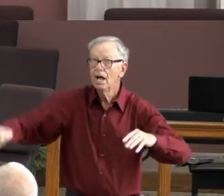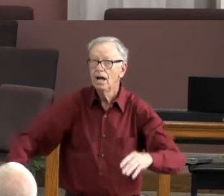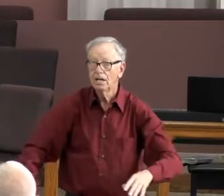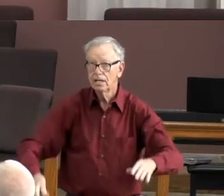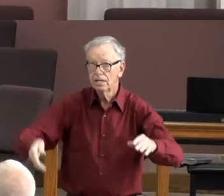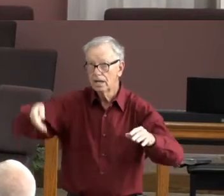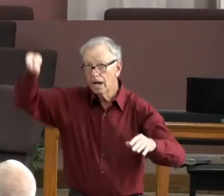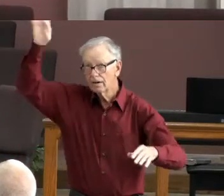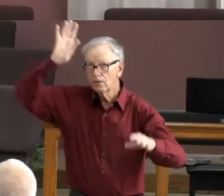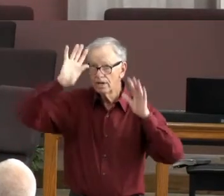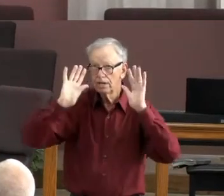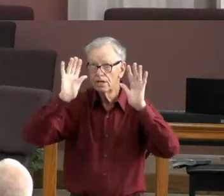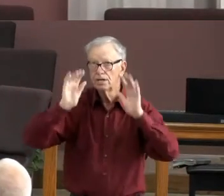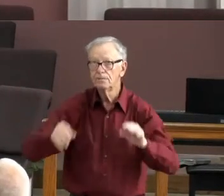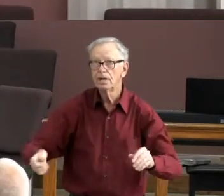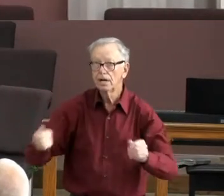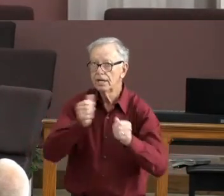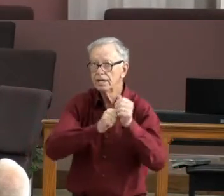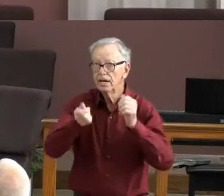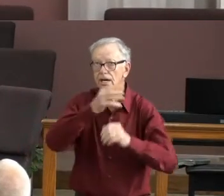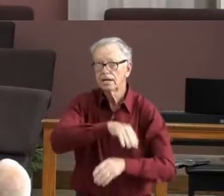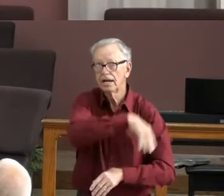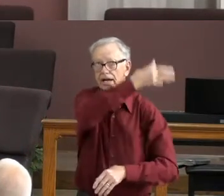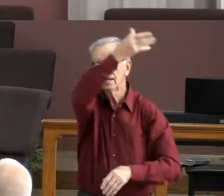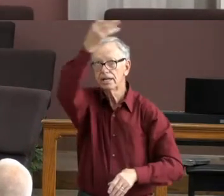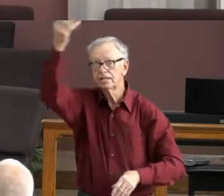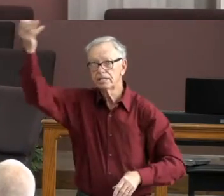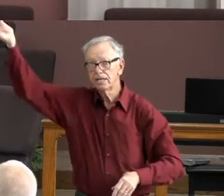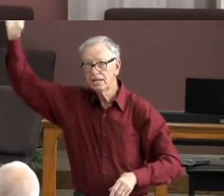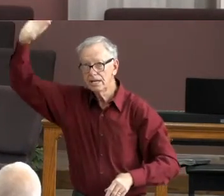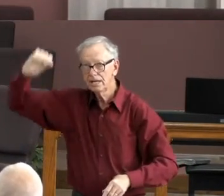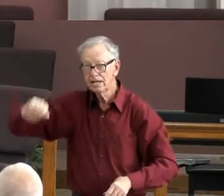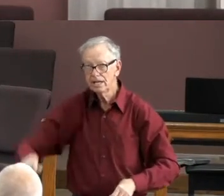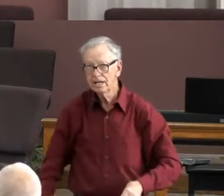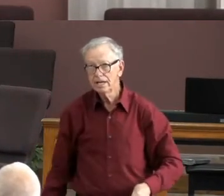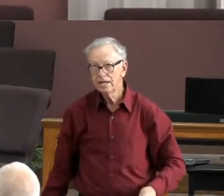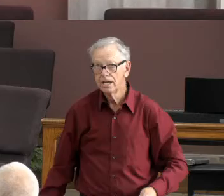high. God of wonders beyond our